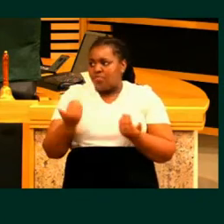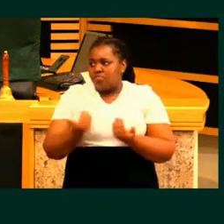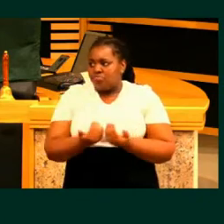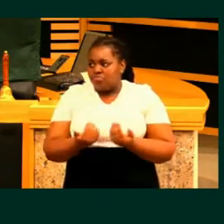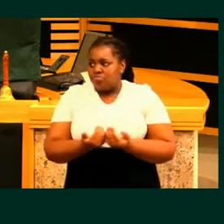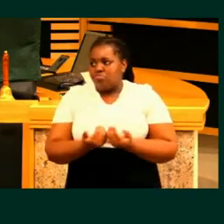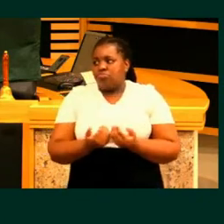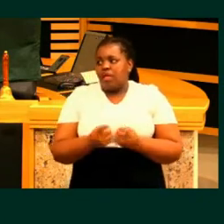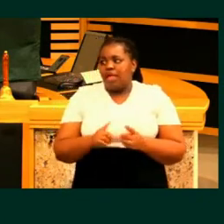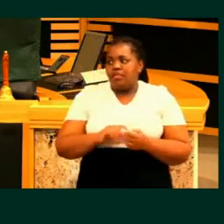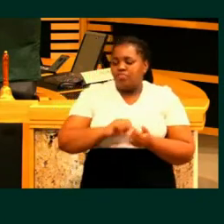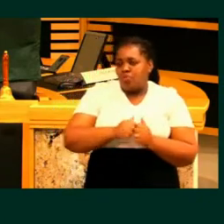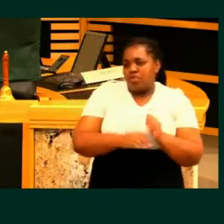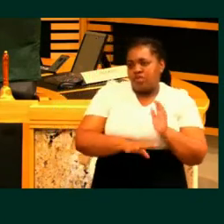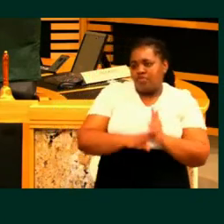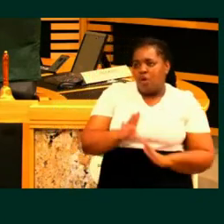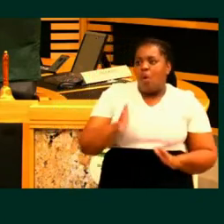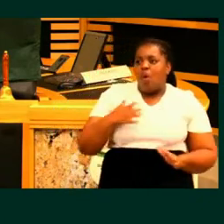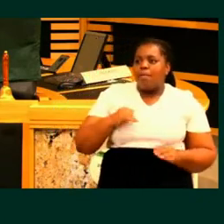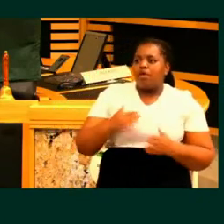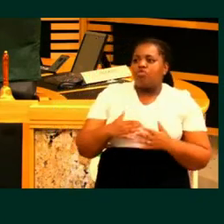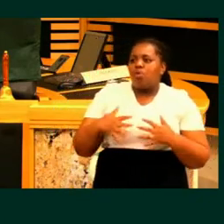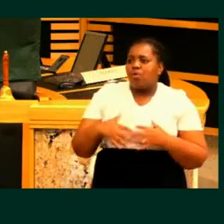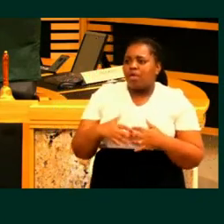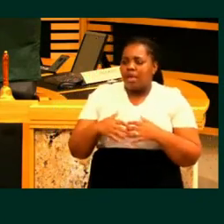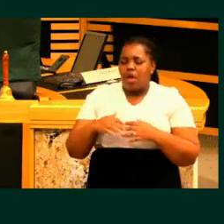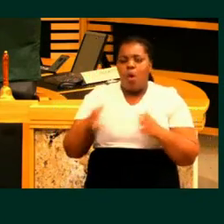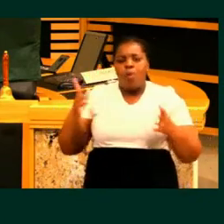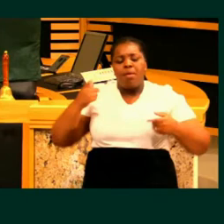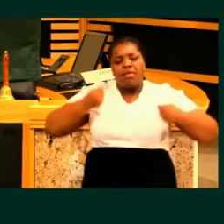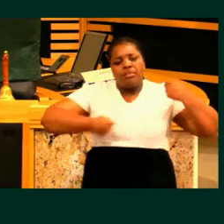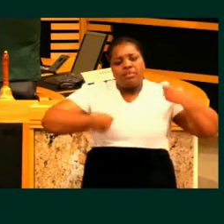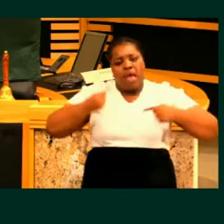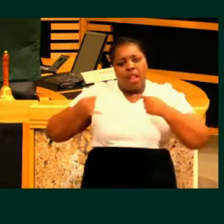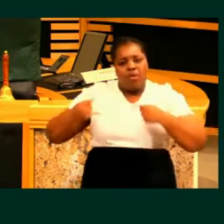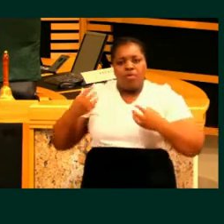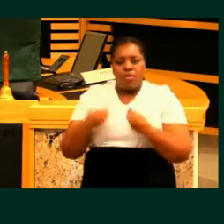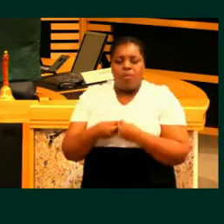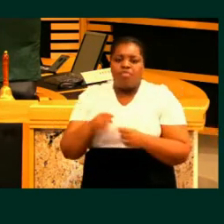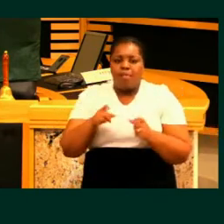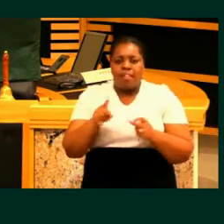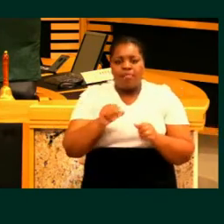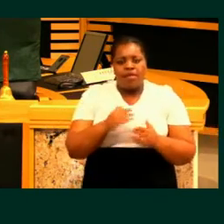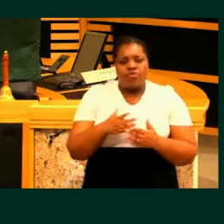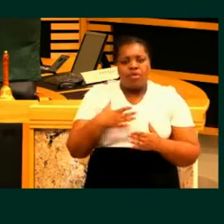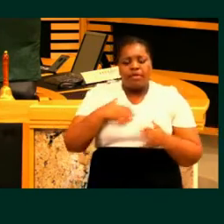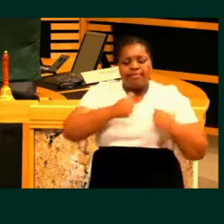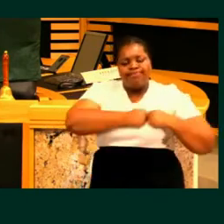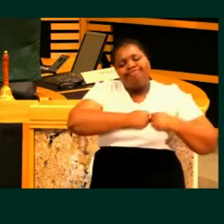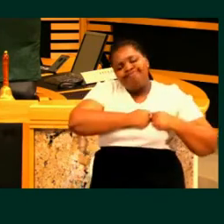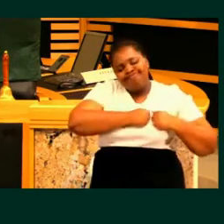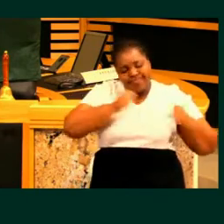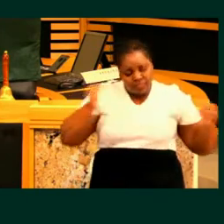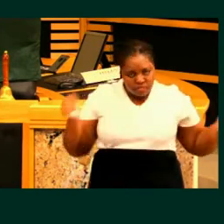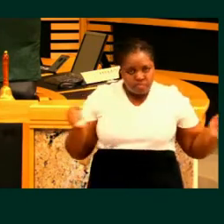Development we need to create an open dialogue with pupils so they can speak freely about the abuse